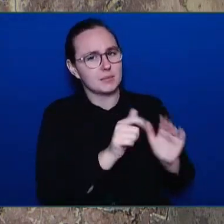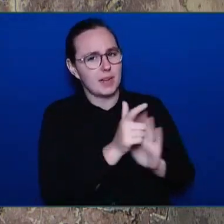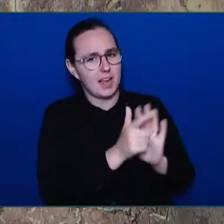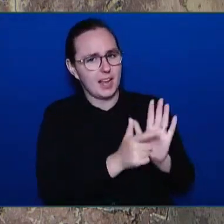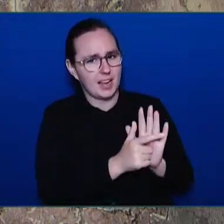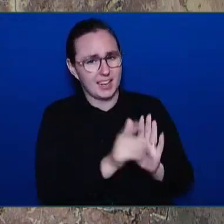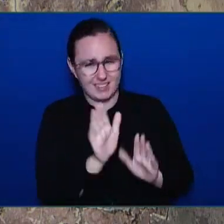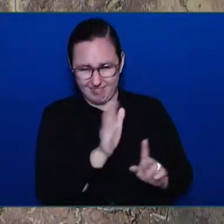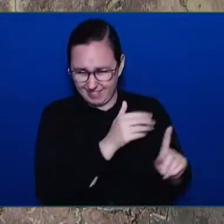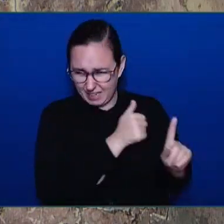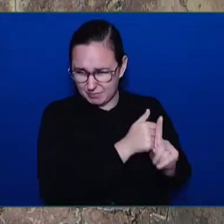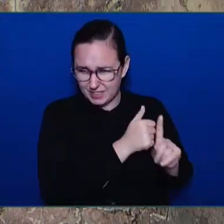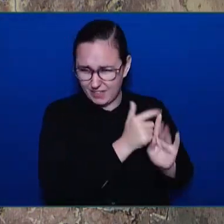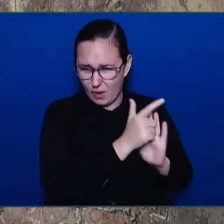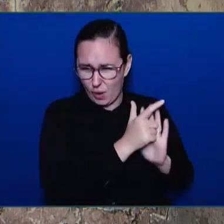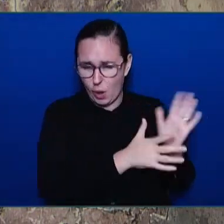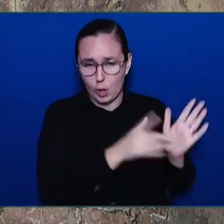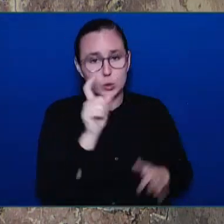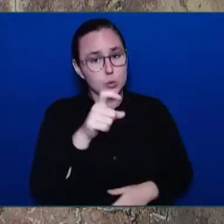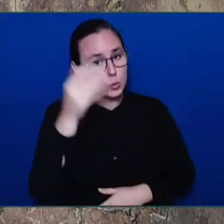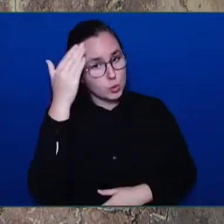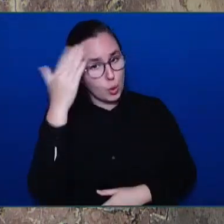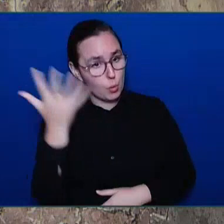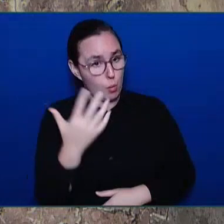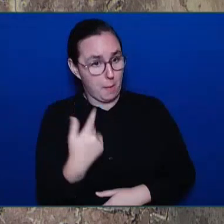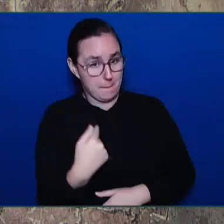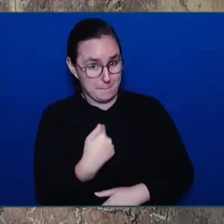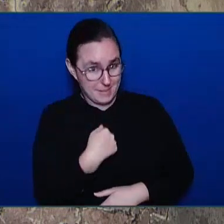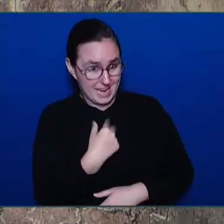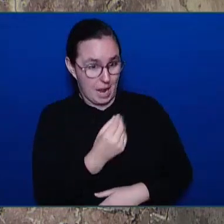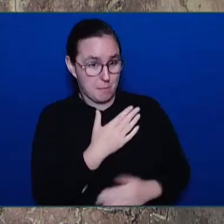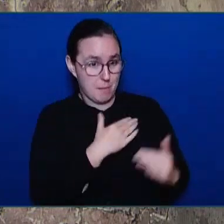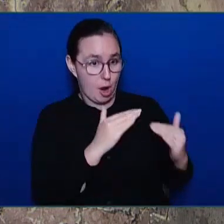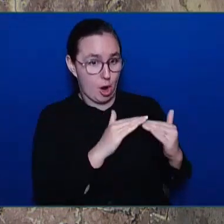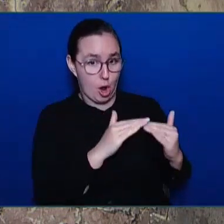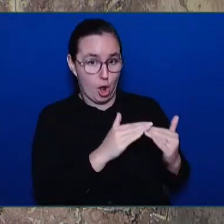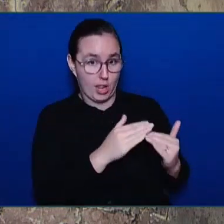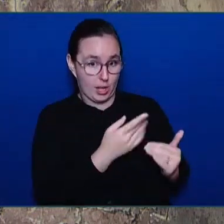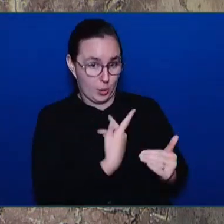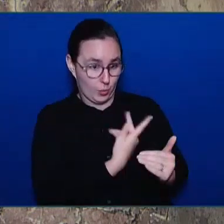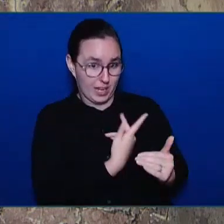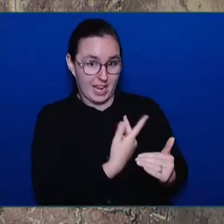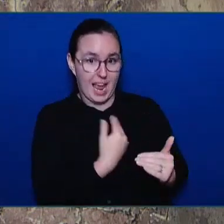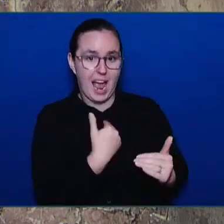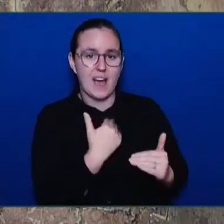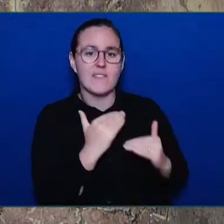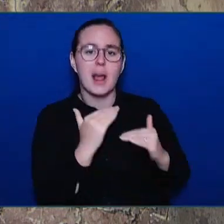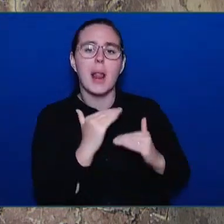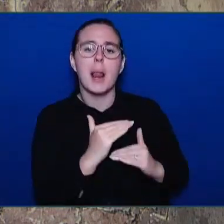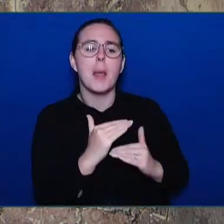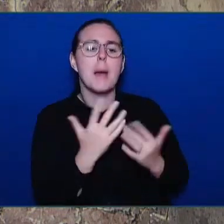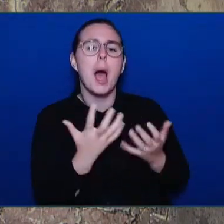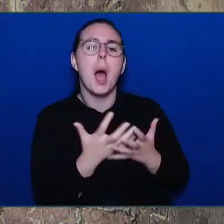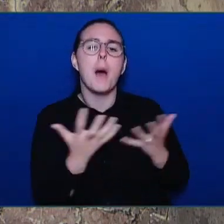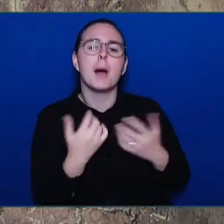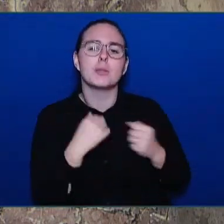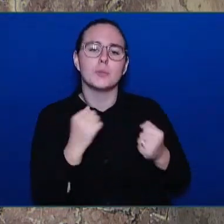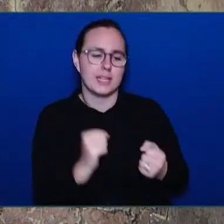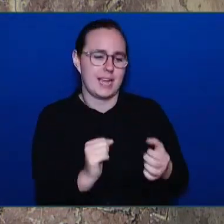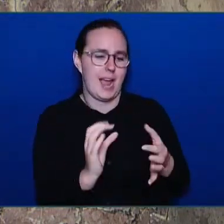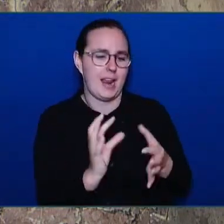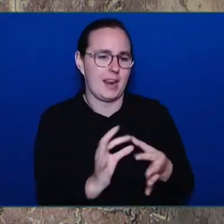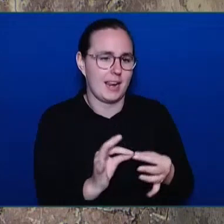of my colleagues are very limited in what we can say in response to a decision that is currently before us. But what I will say